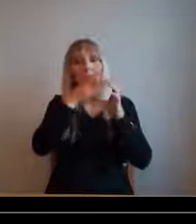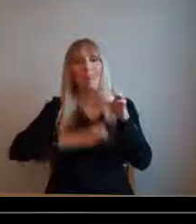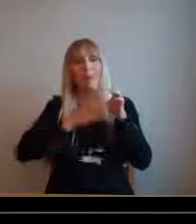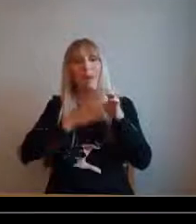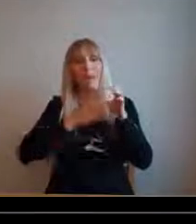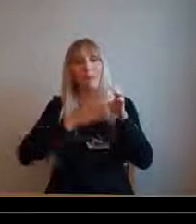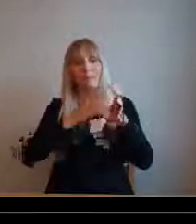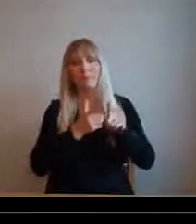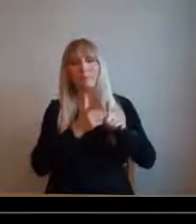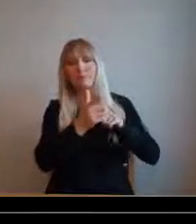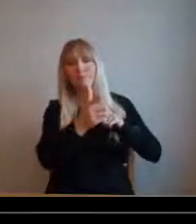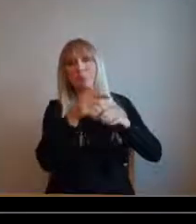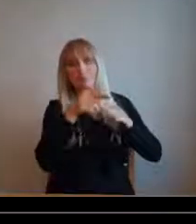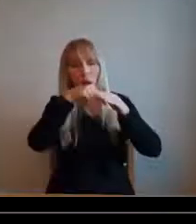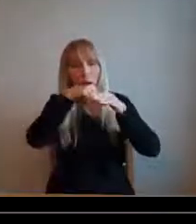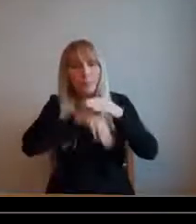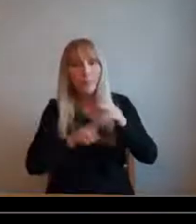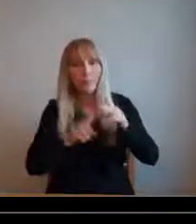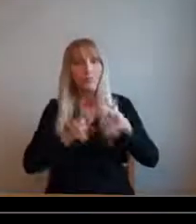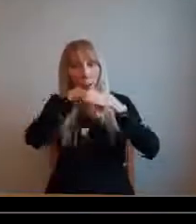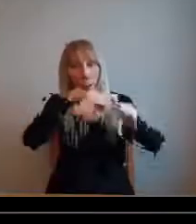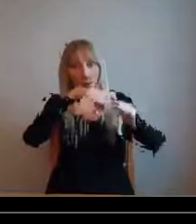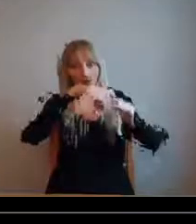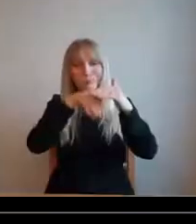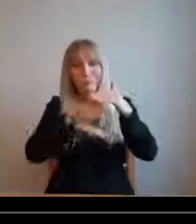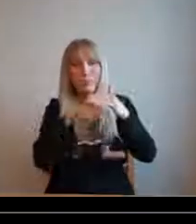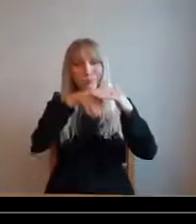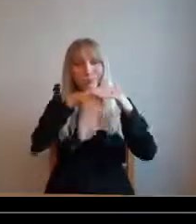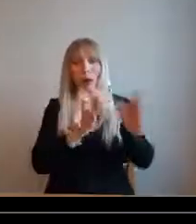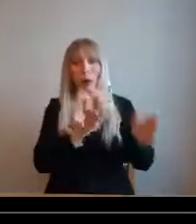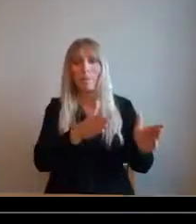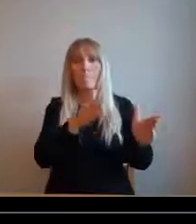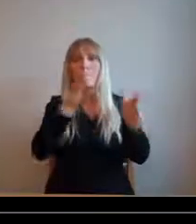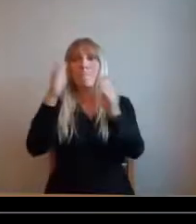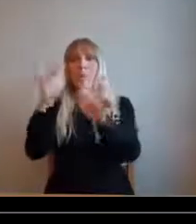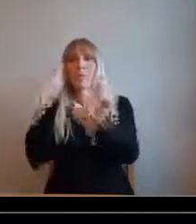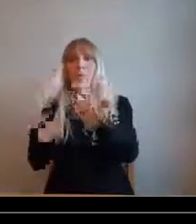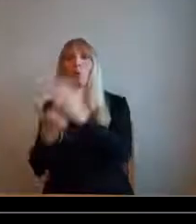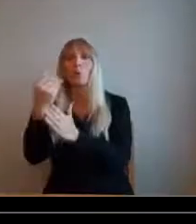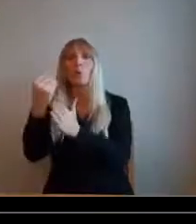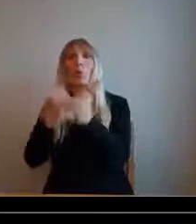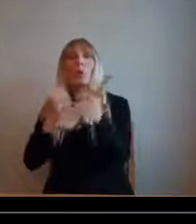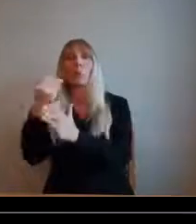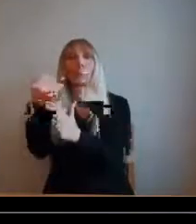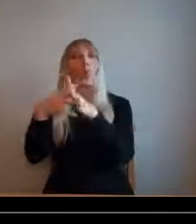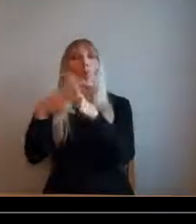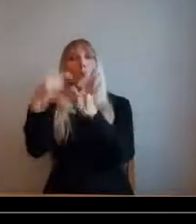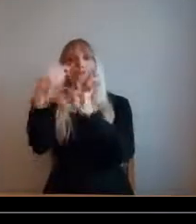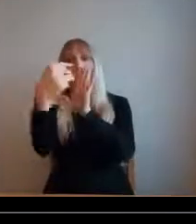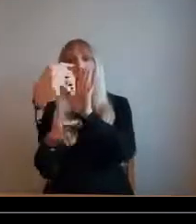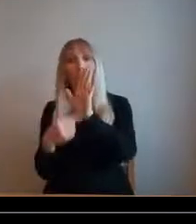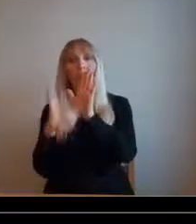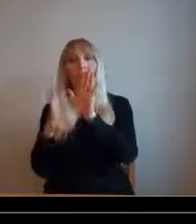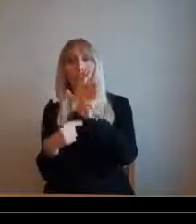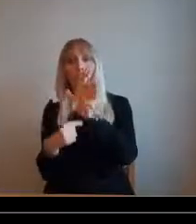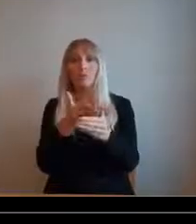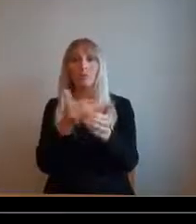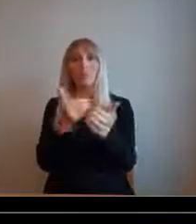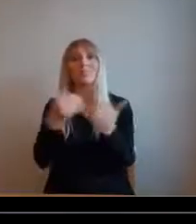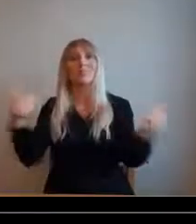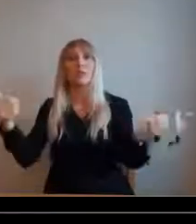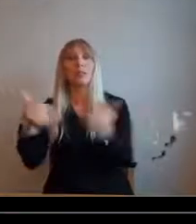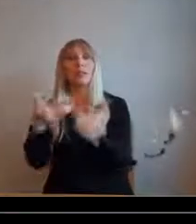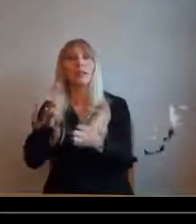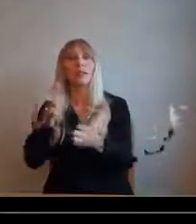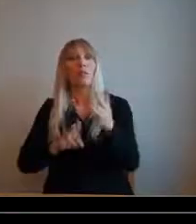along underneath the road, and we've had to move it with new legislation. You've got to keep it out of the road, so it has nowhere else to